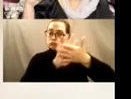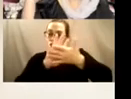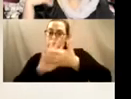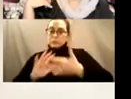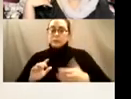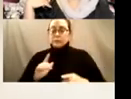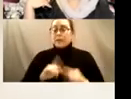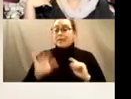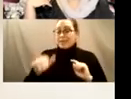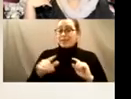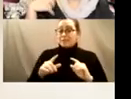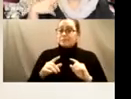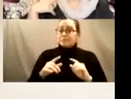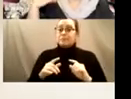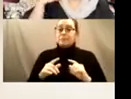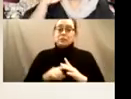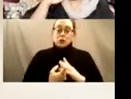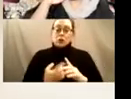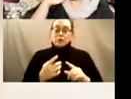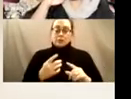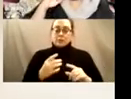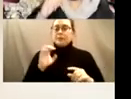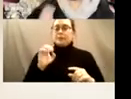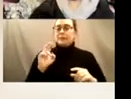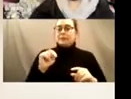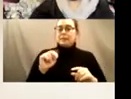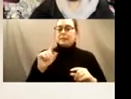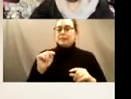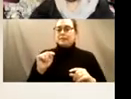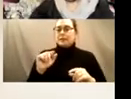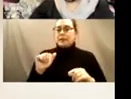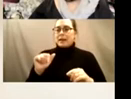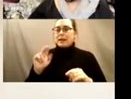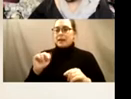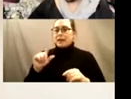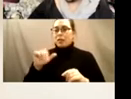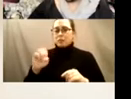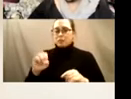practice began with my work in Tangled, the Point of Origin show. And that was in 2016.